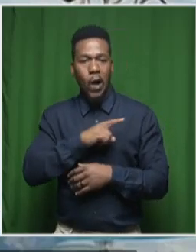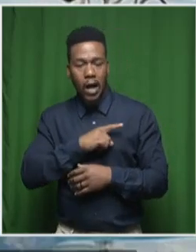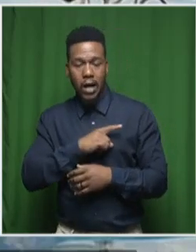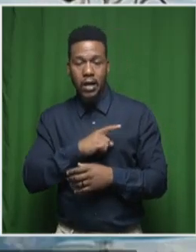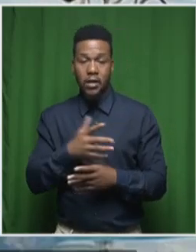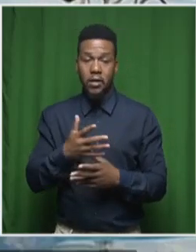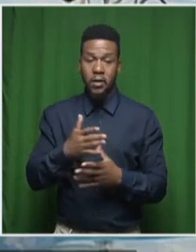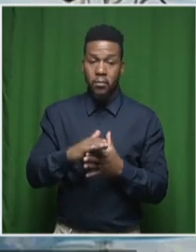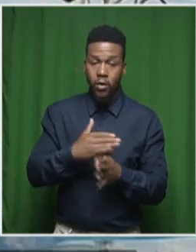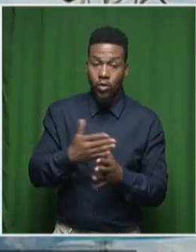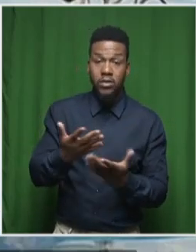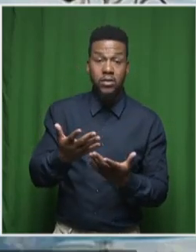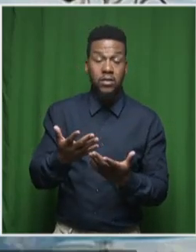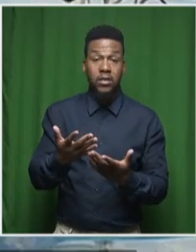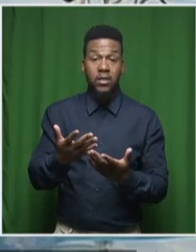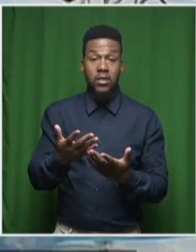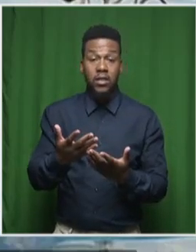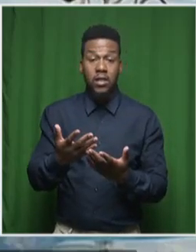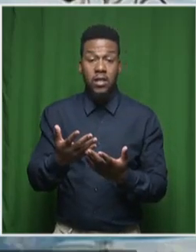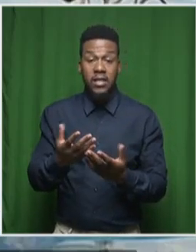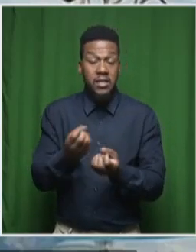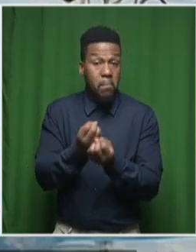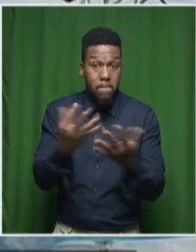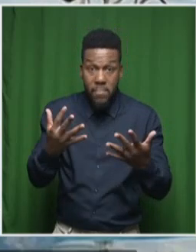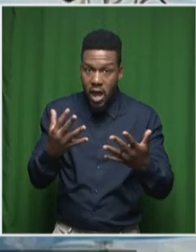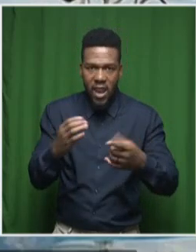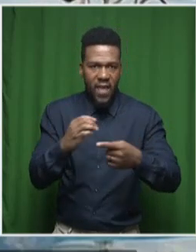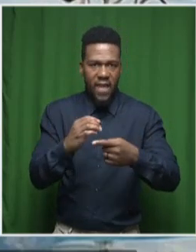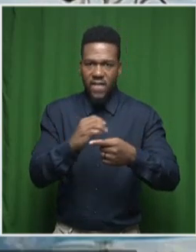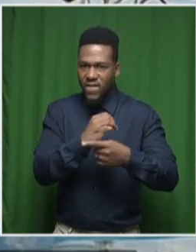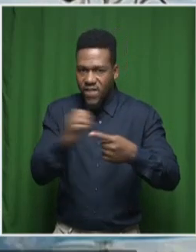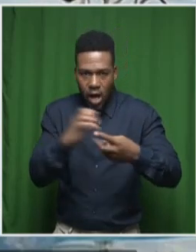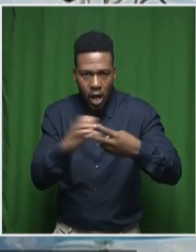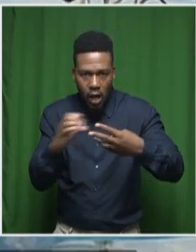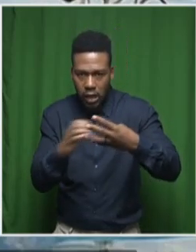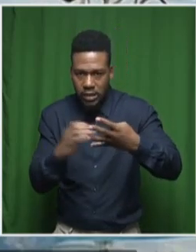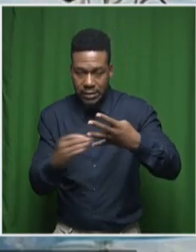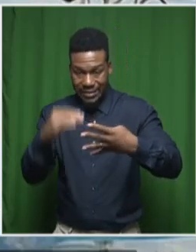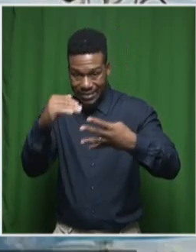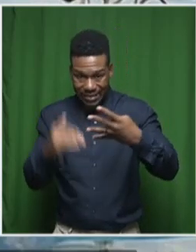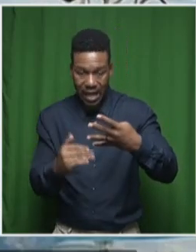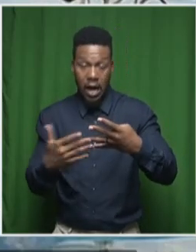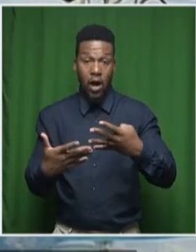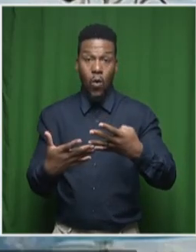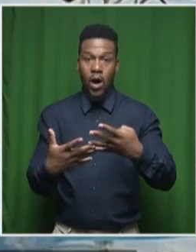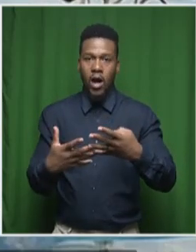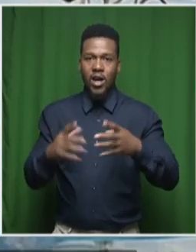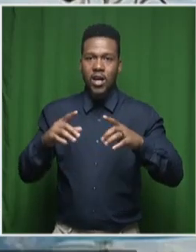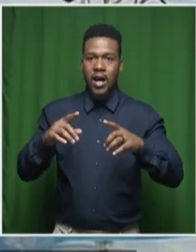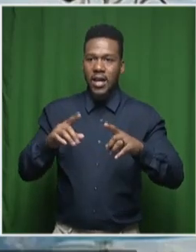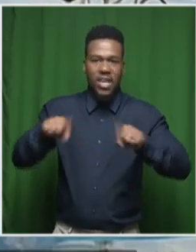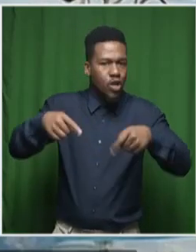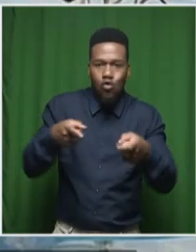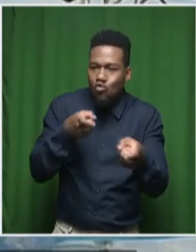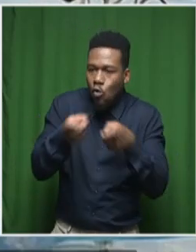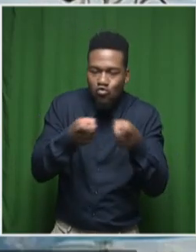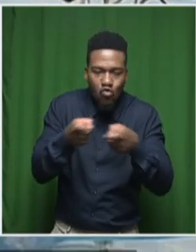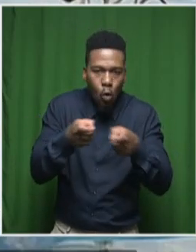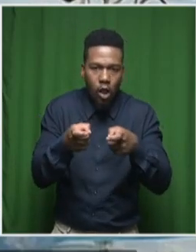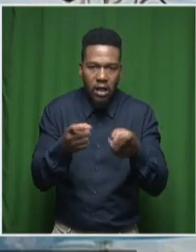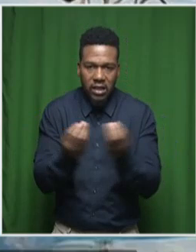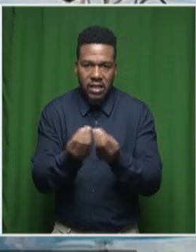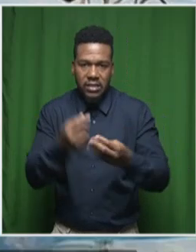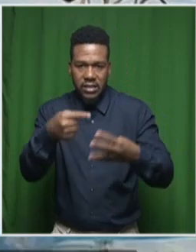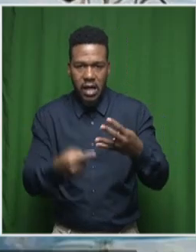what we refer to then as exogenous factors. These are some of the factors that are not within our domestic control as a